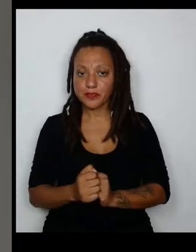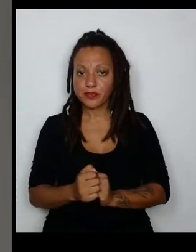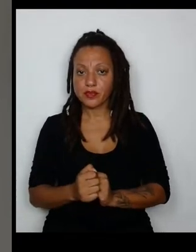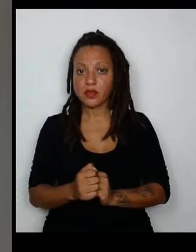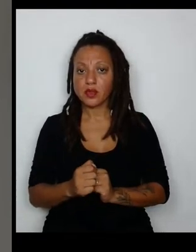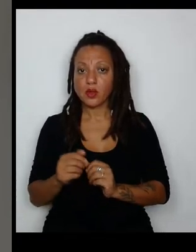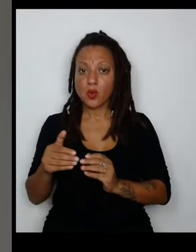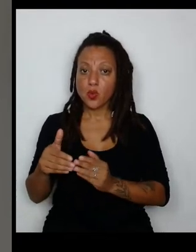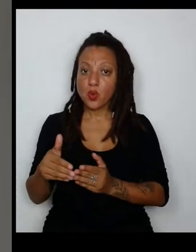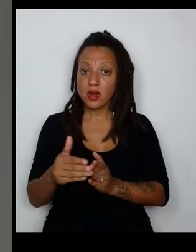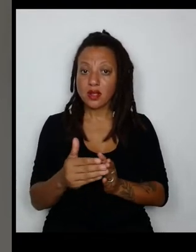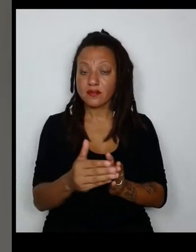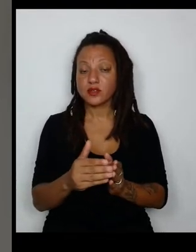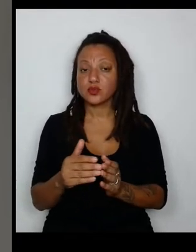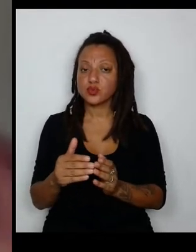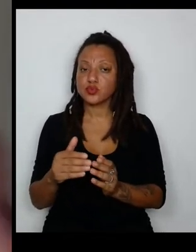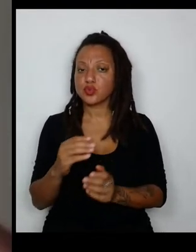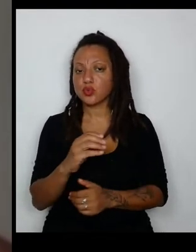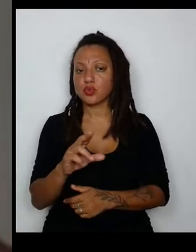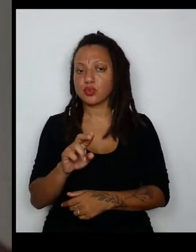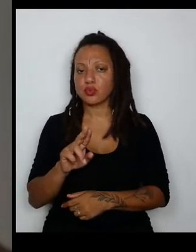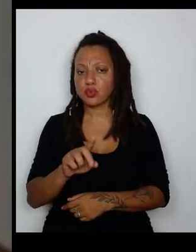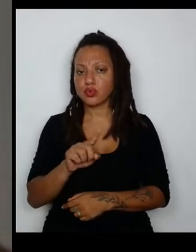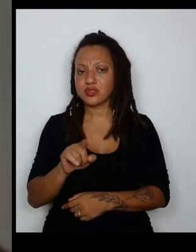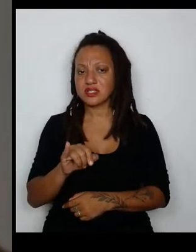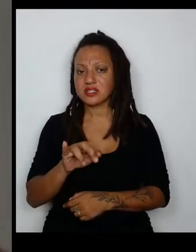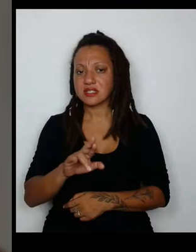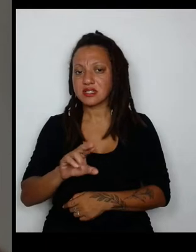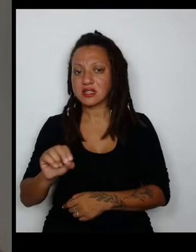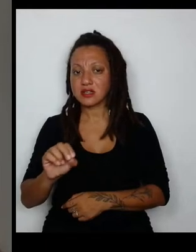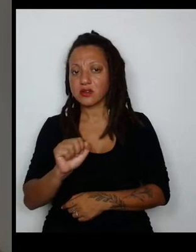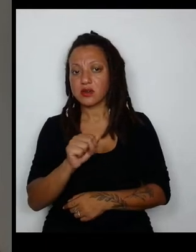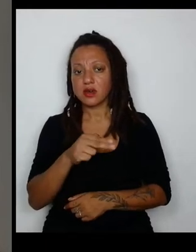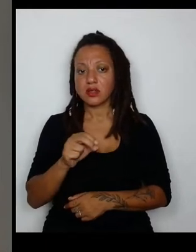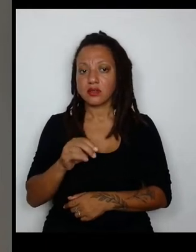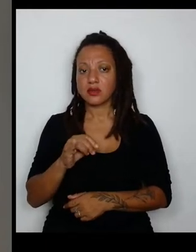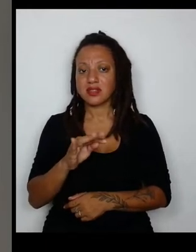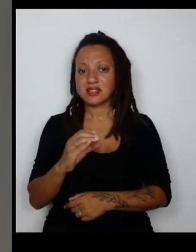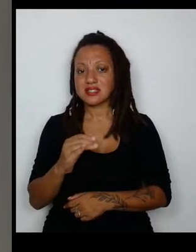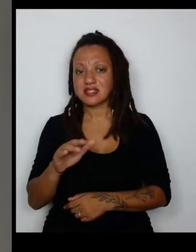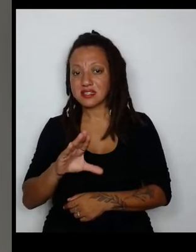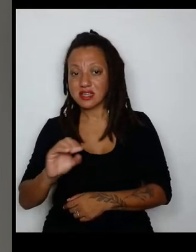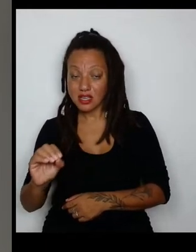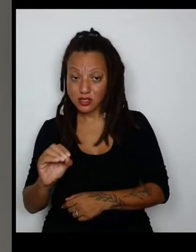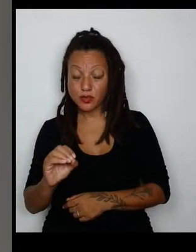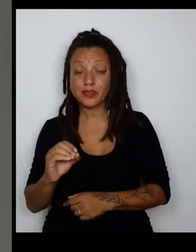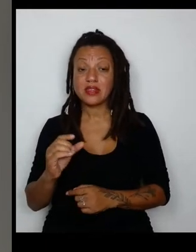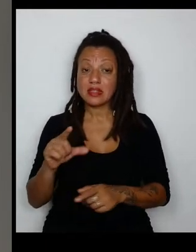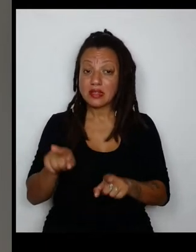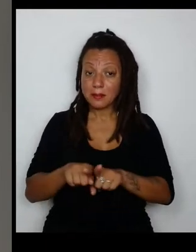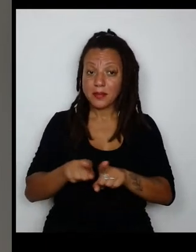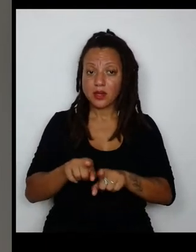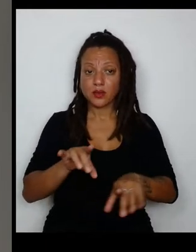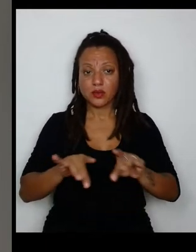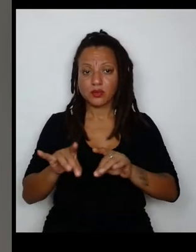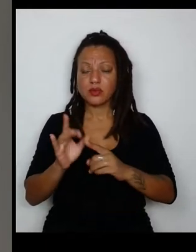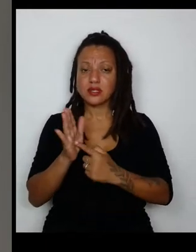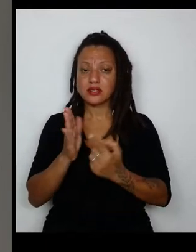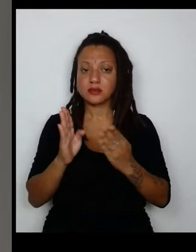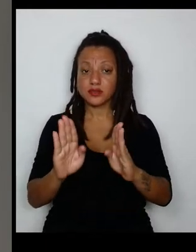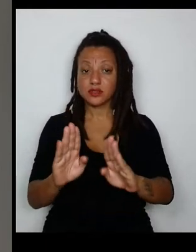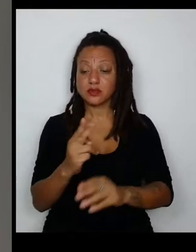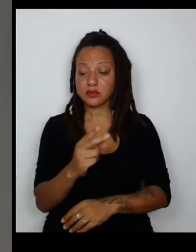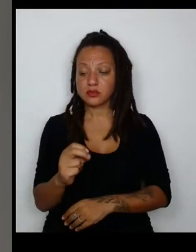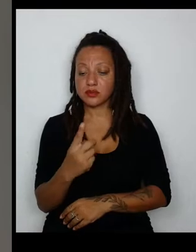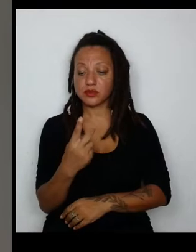gogan on the aranui iii cruise ship and served as an early consultant for the exhibition that